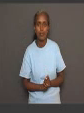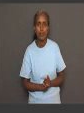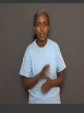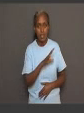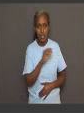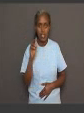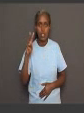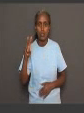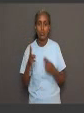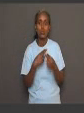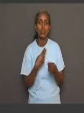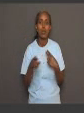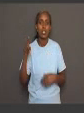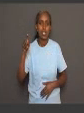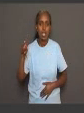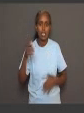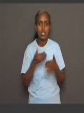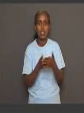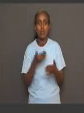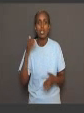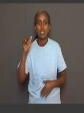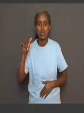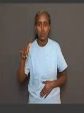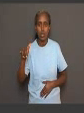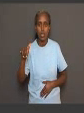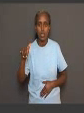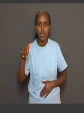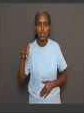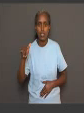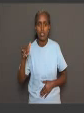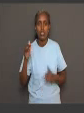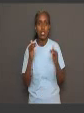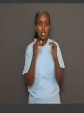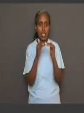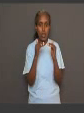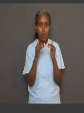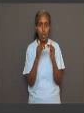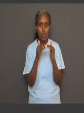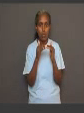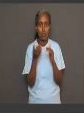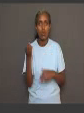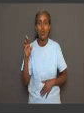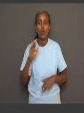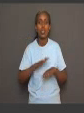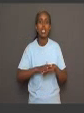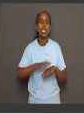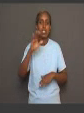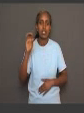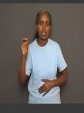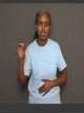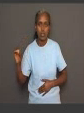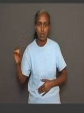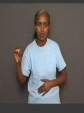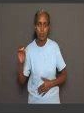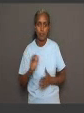and 2 times x minus y is equal to or greater than 0,